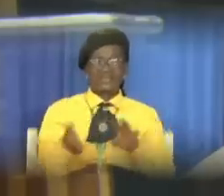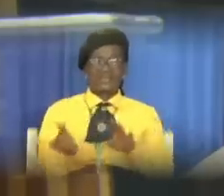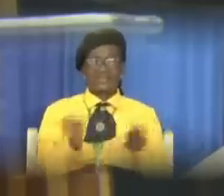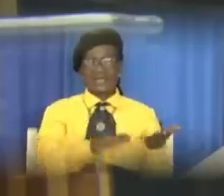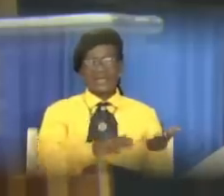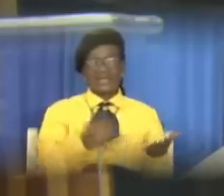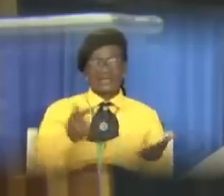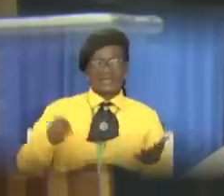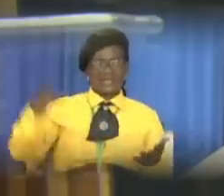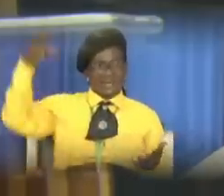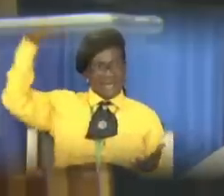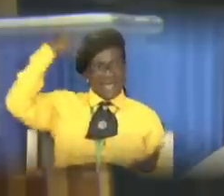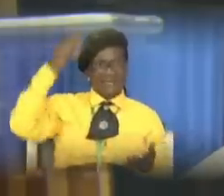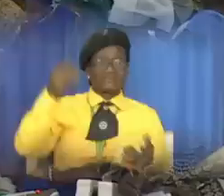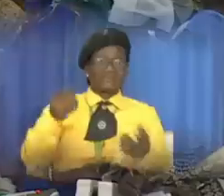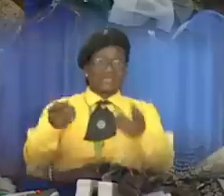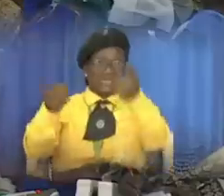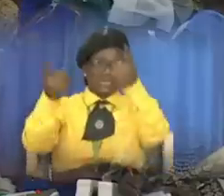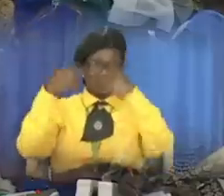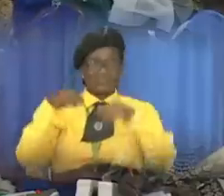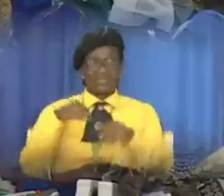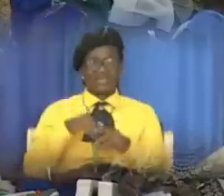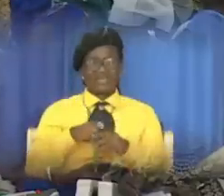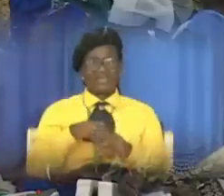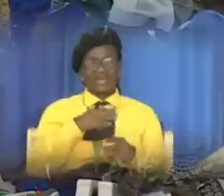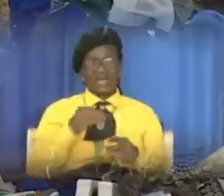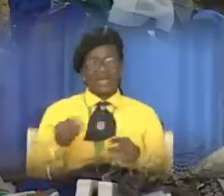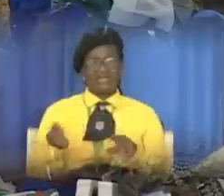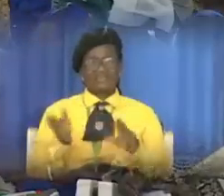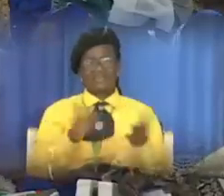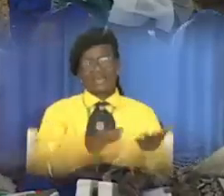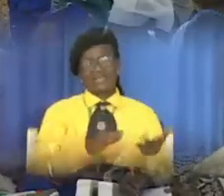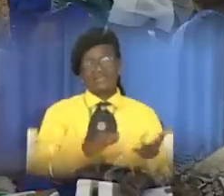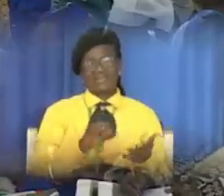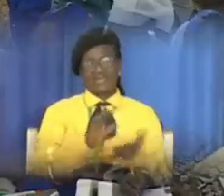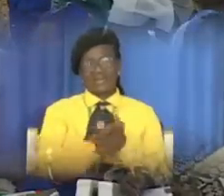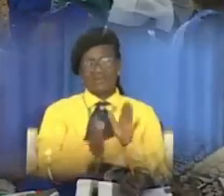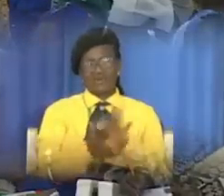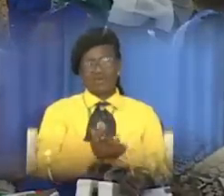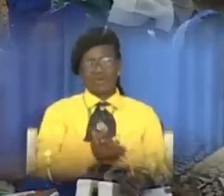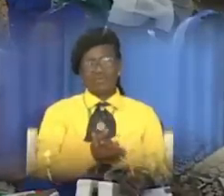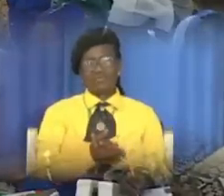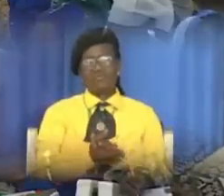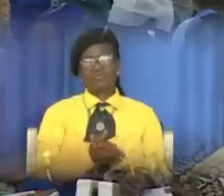came in, and death became ordinary sleep.